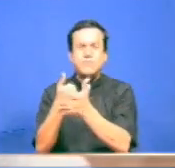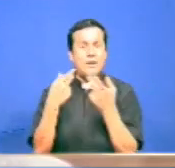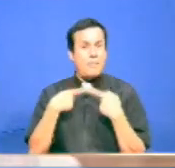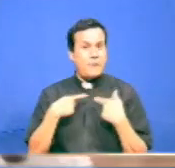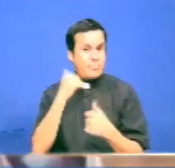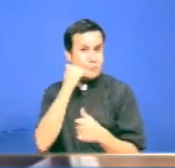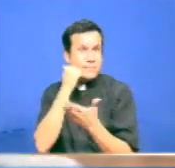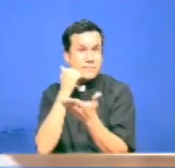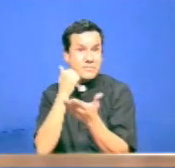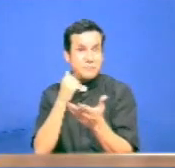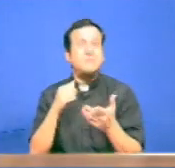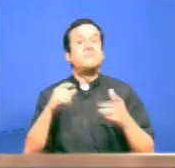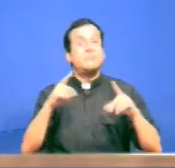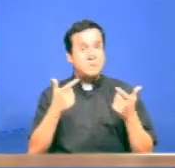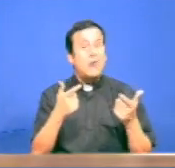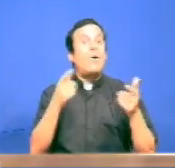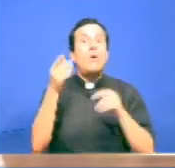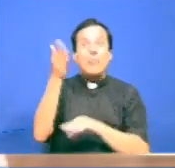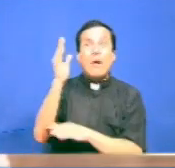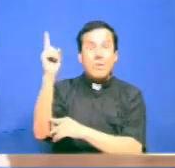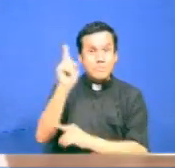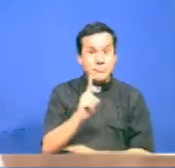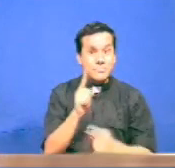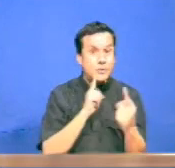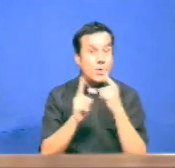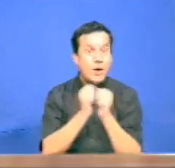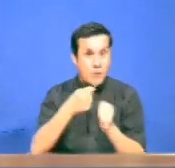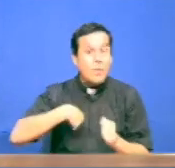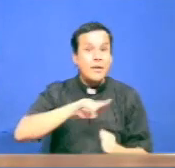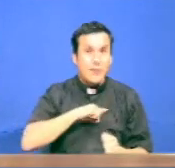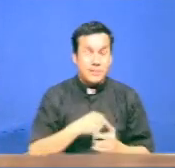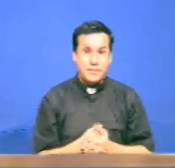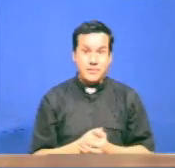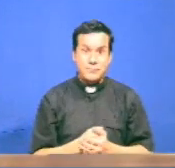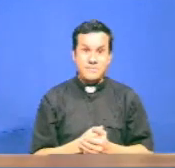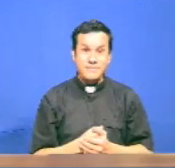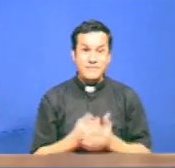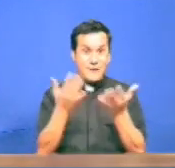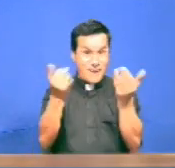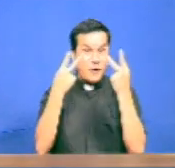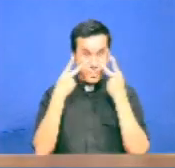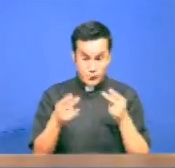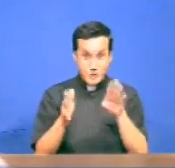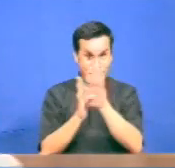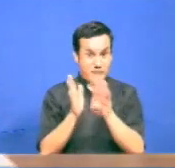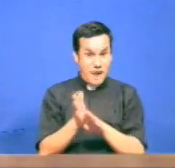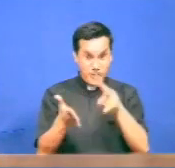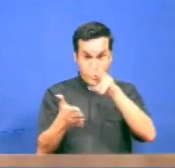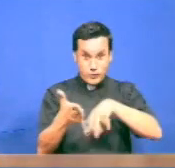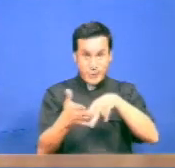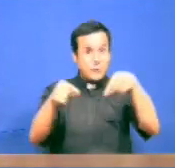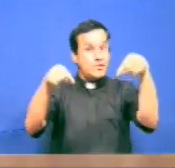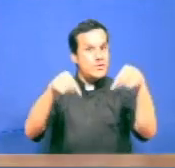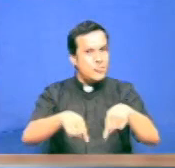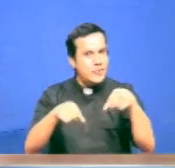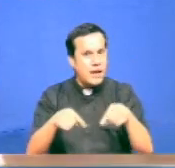kusikiza Mungu akiongea nasi. Every reading we have listened today speaks to our